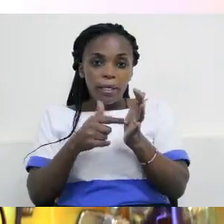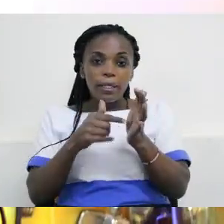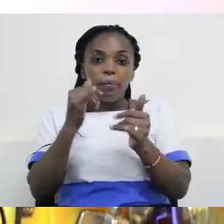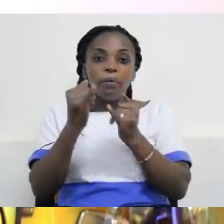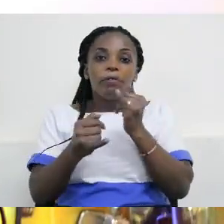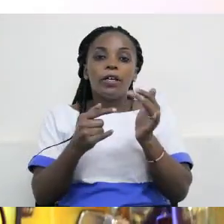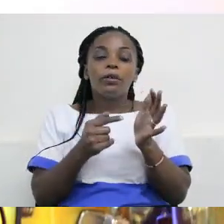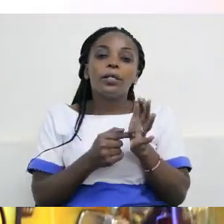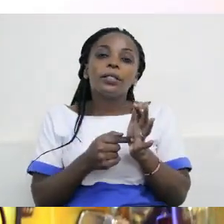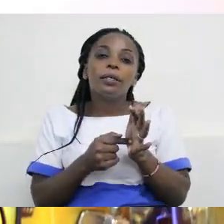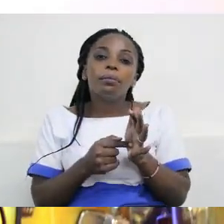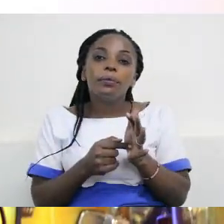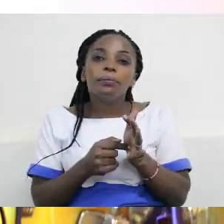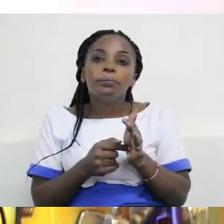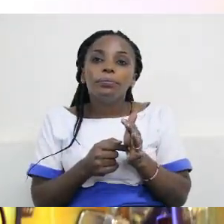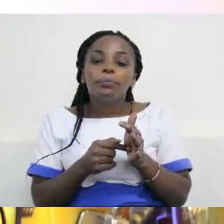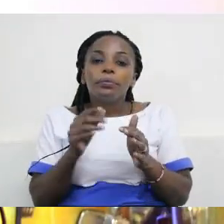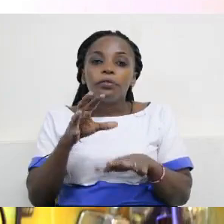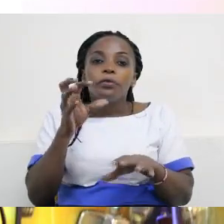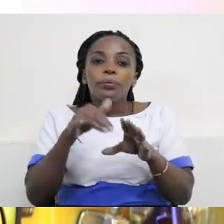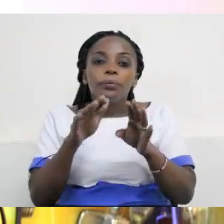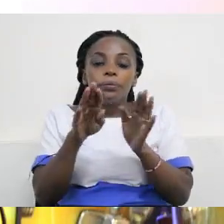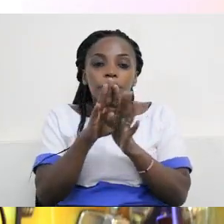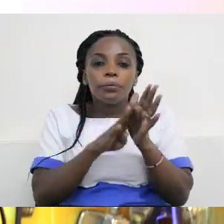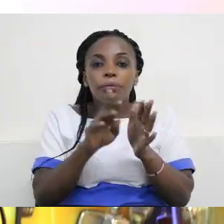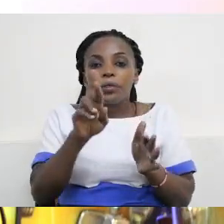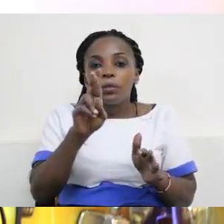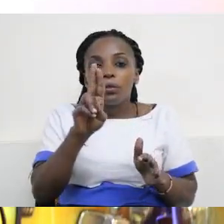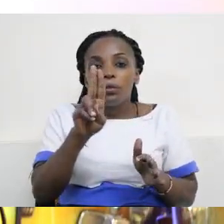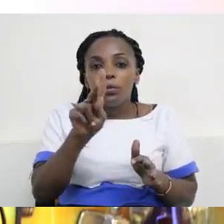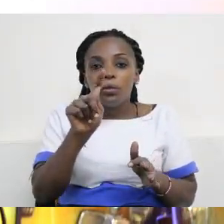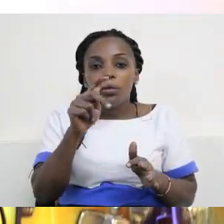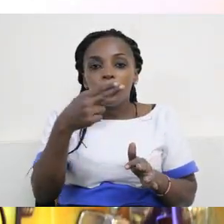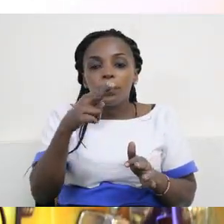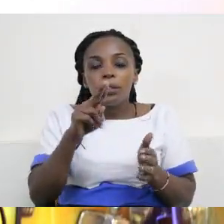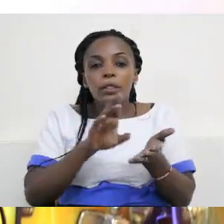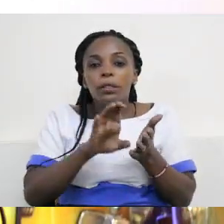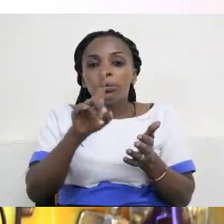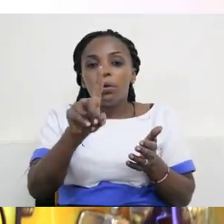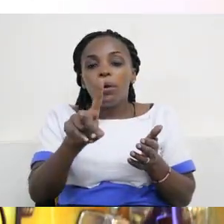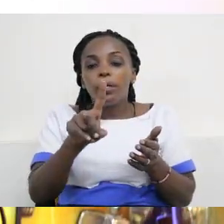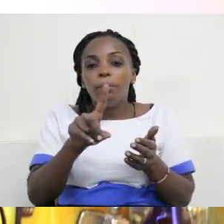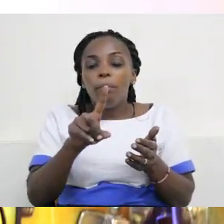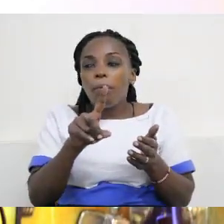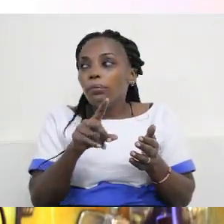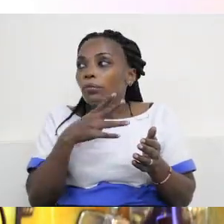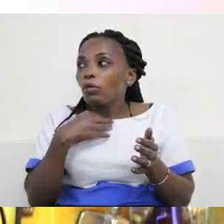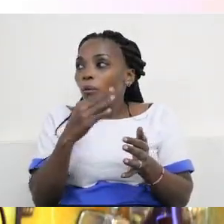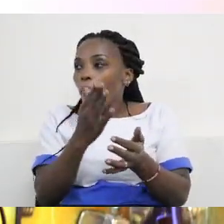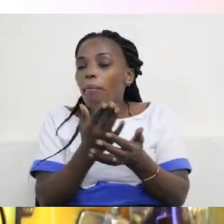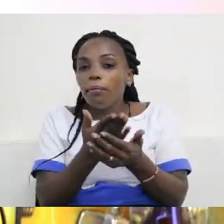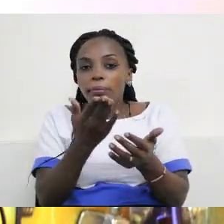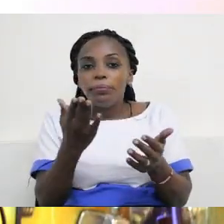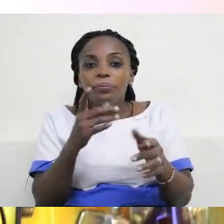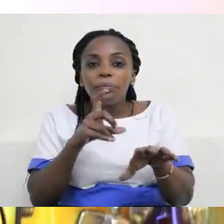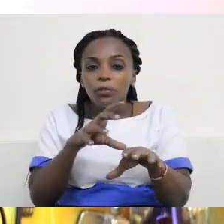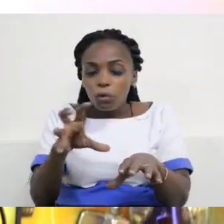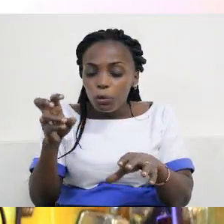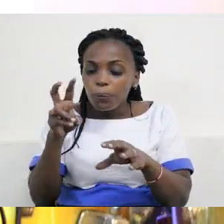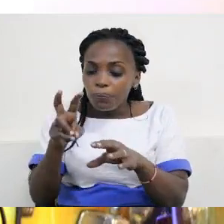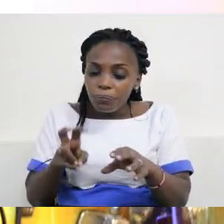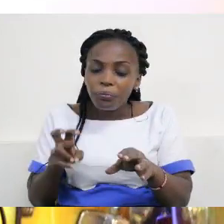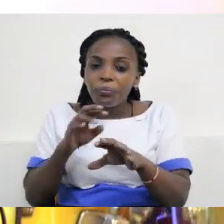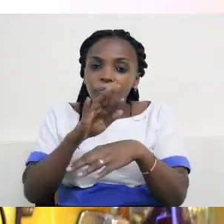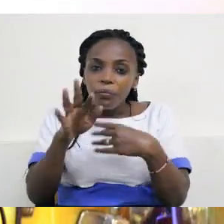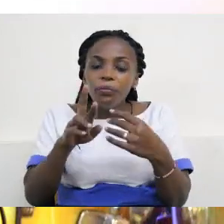final example, is found in the book of Ruth, chapter 1. Again, I urge you, by the mercies of God, go and read the